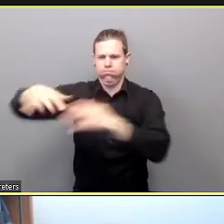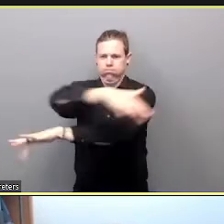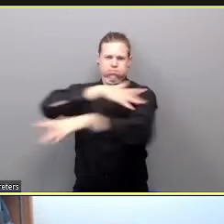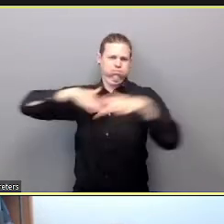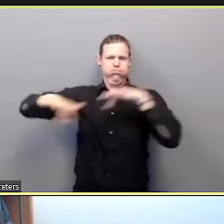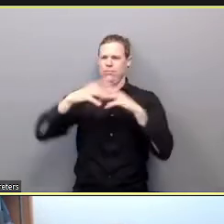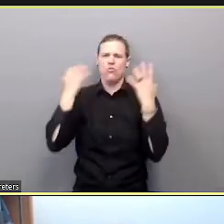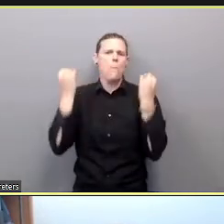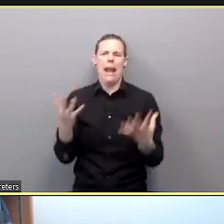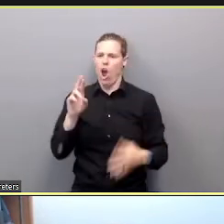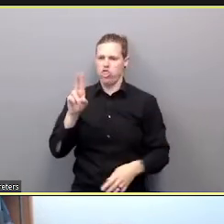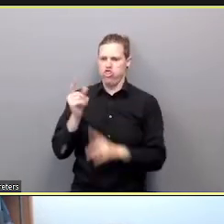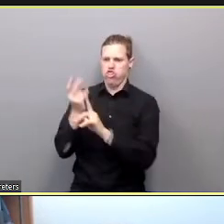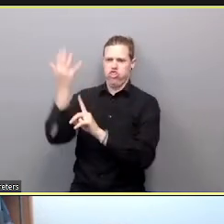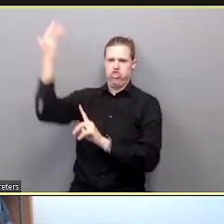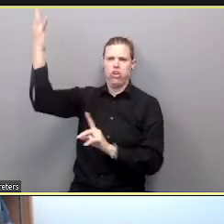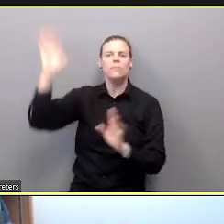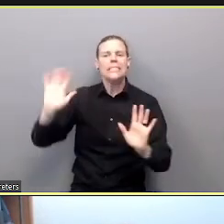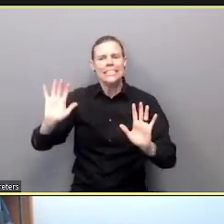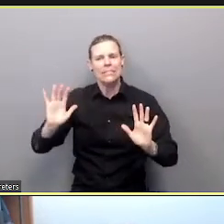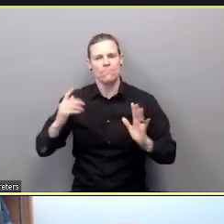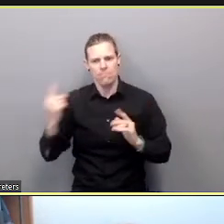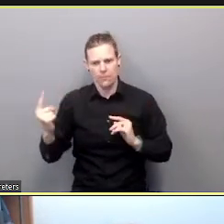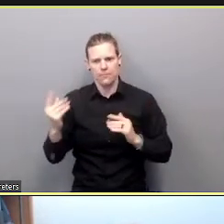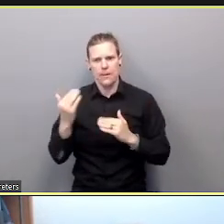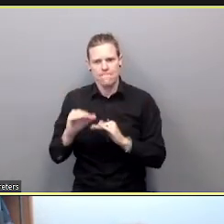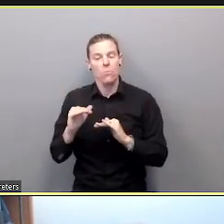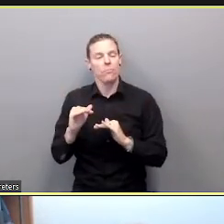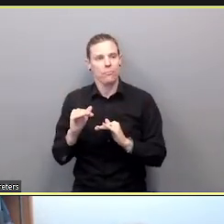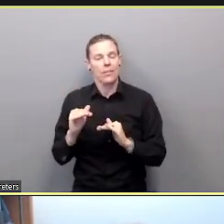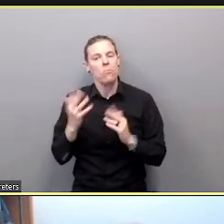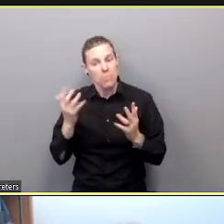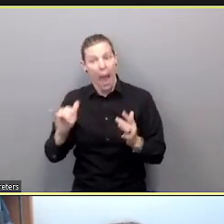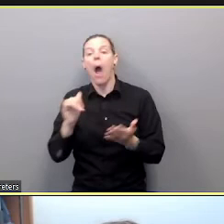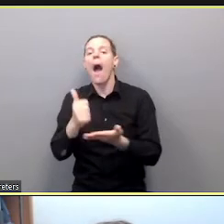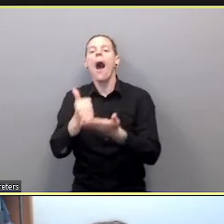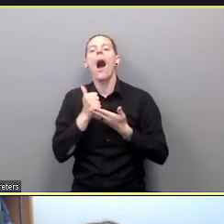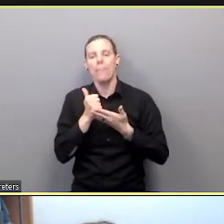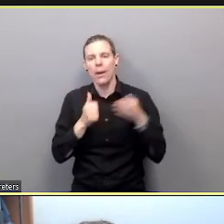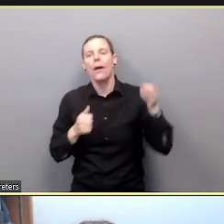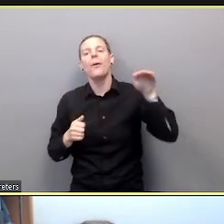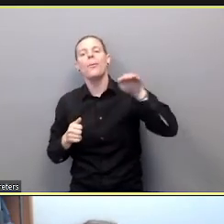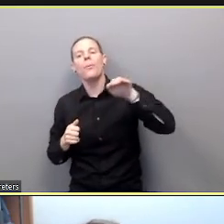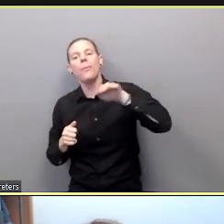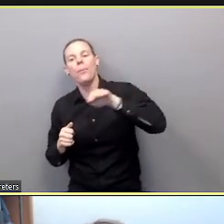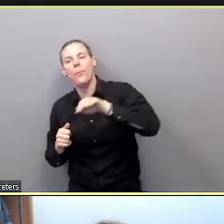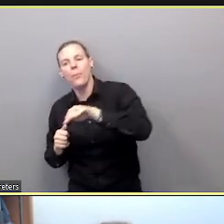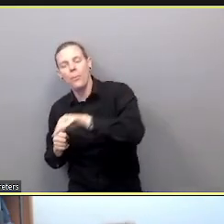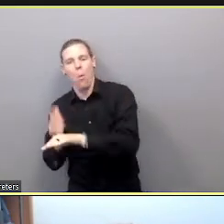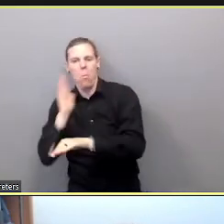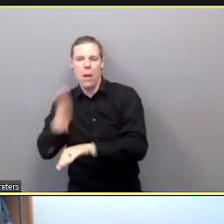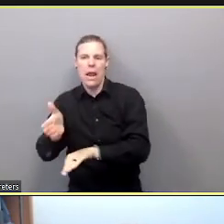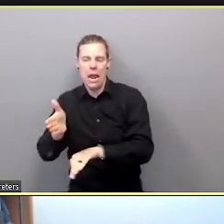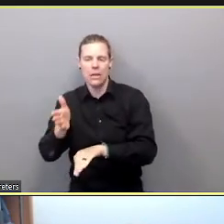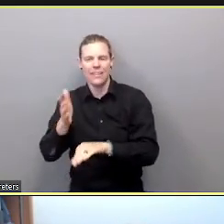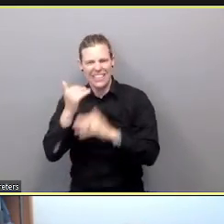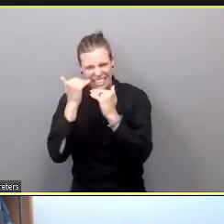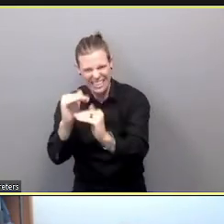decline in our case rates. So this does give us some reason to have some cautious